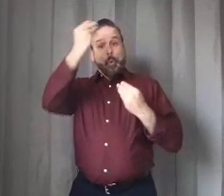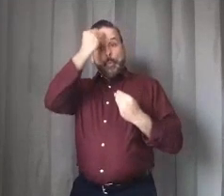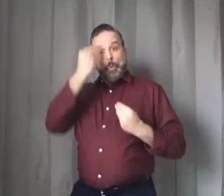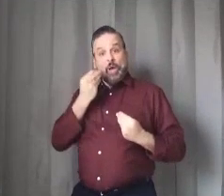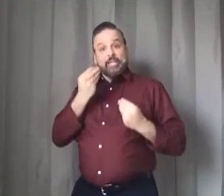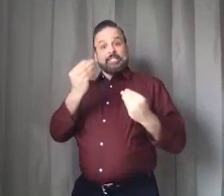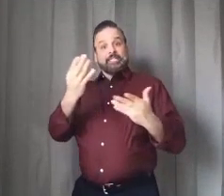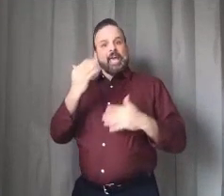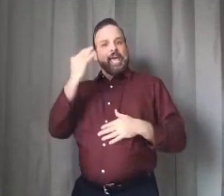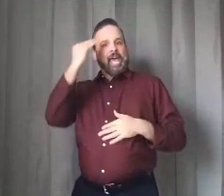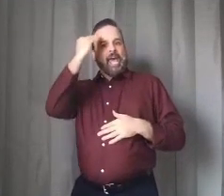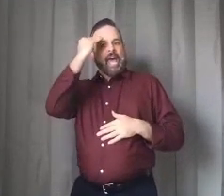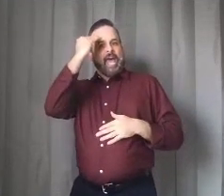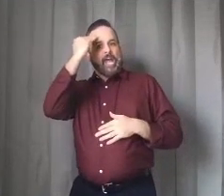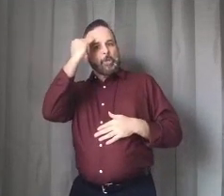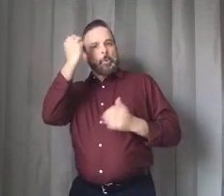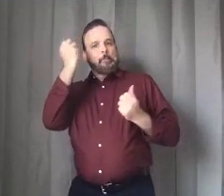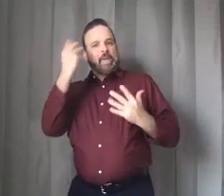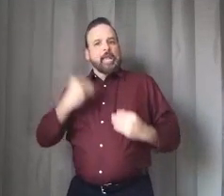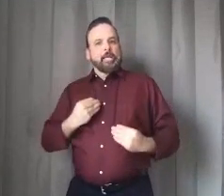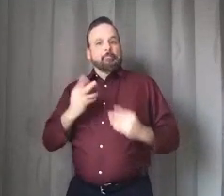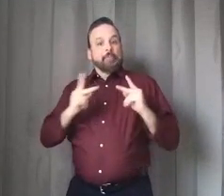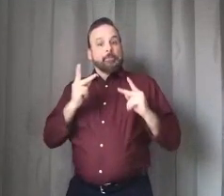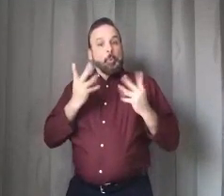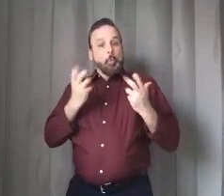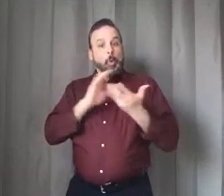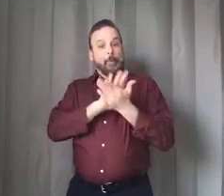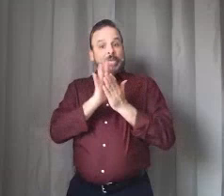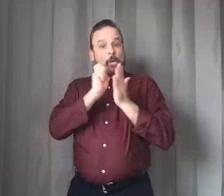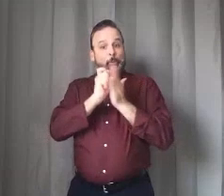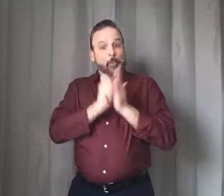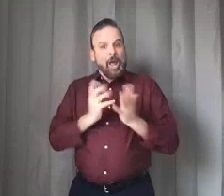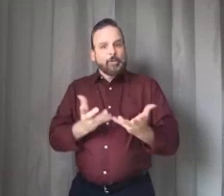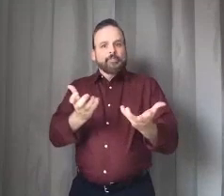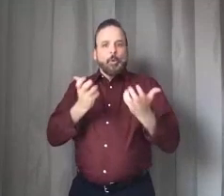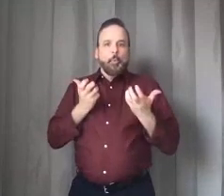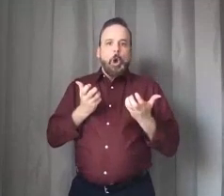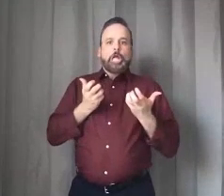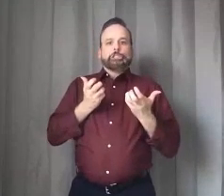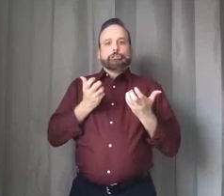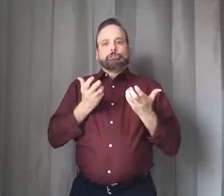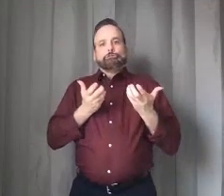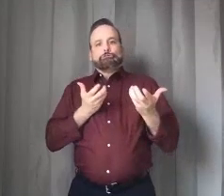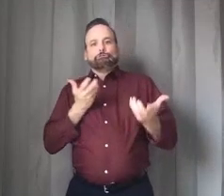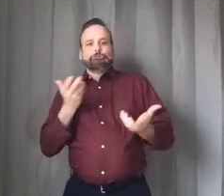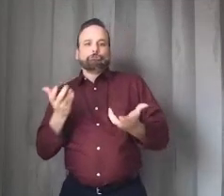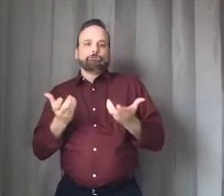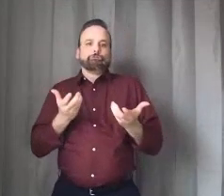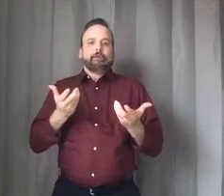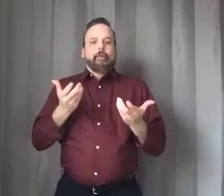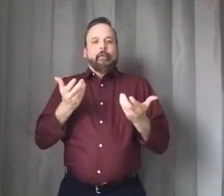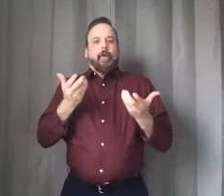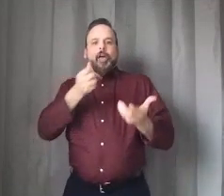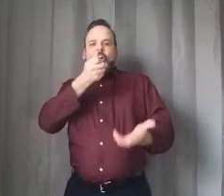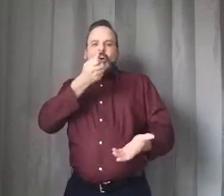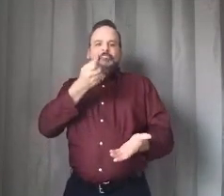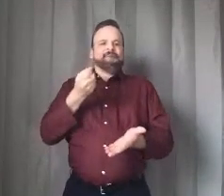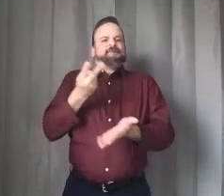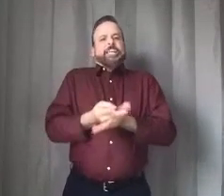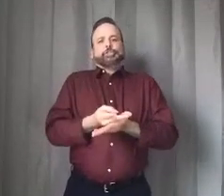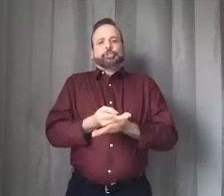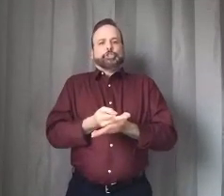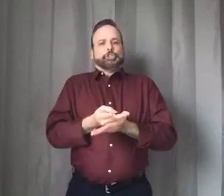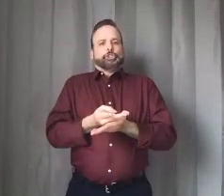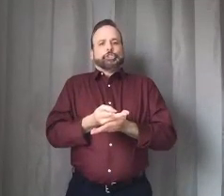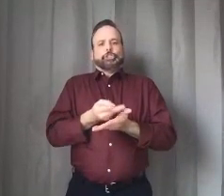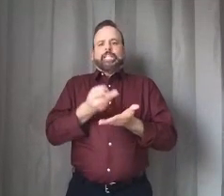a lot of aspiring writers, they want to get, you know, official, you know, kind of stuff. You don't